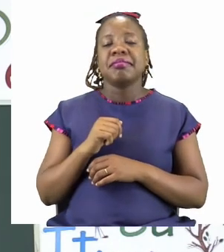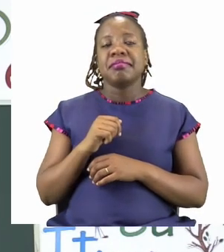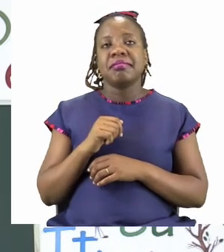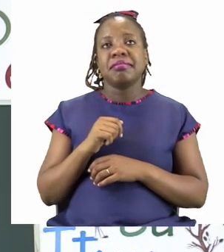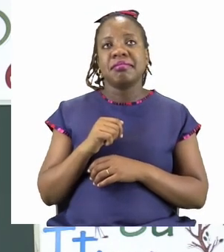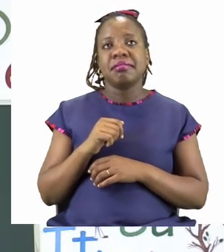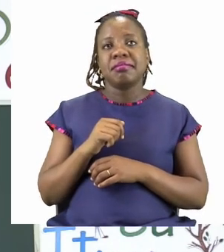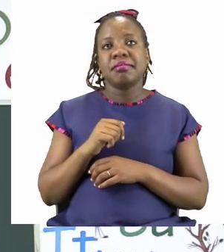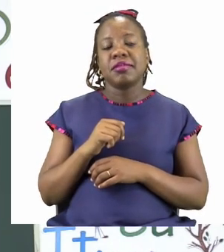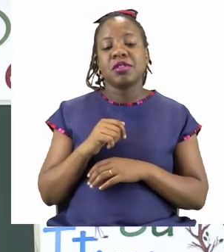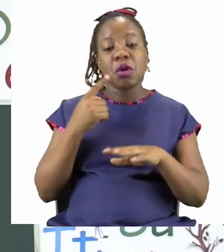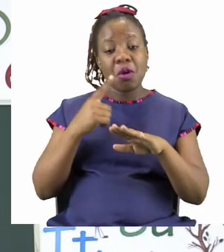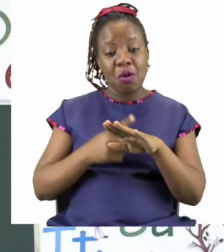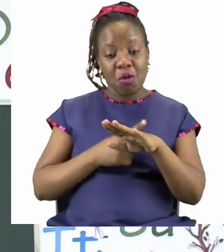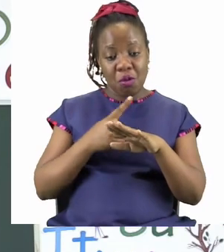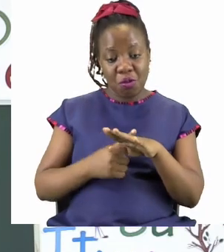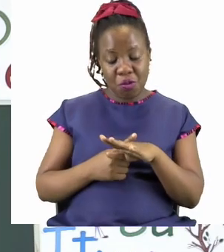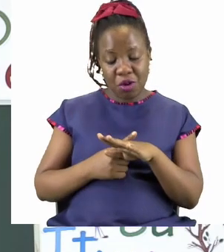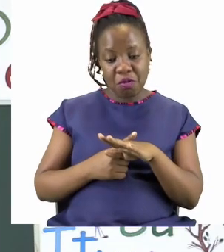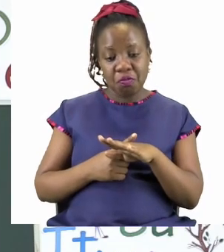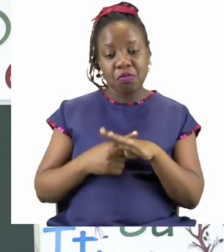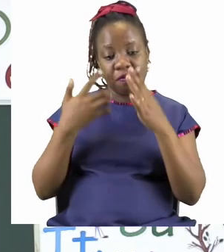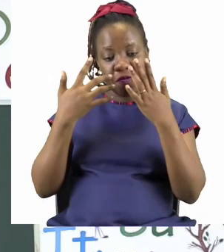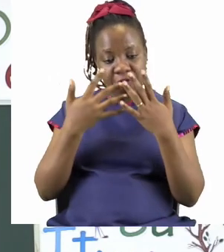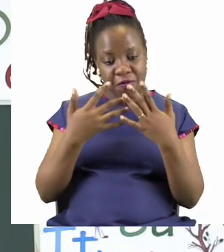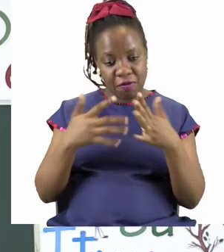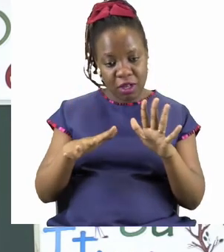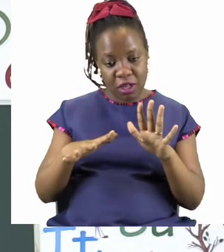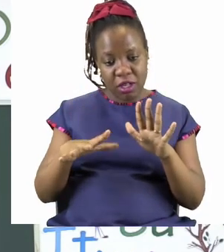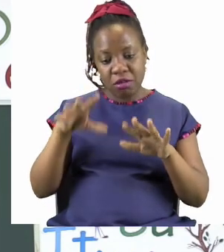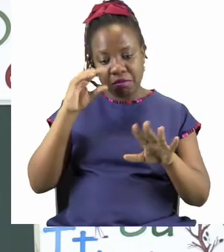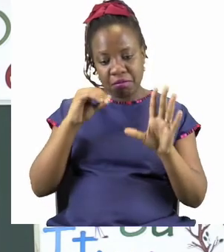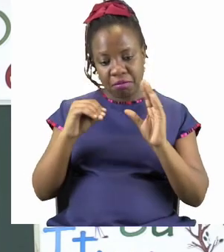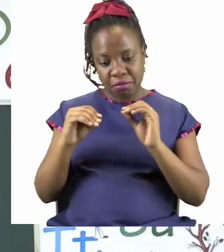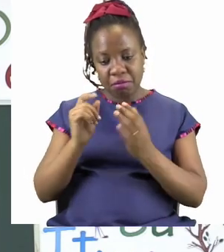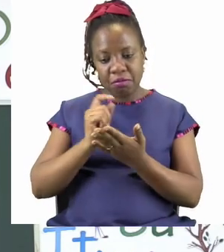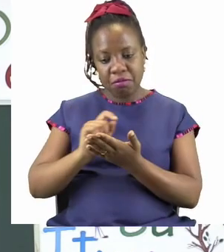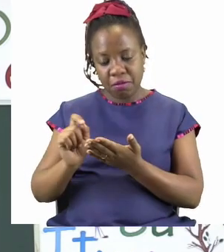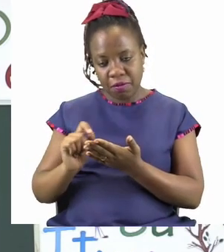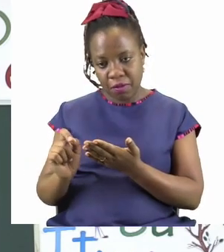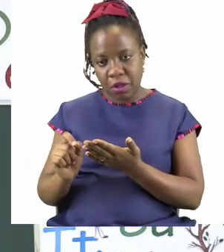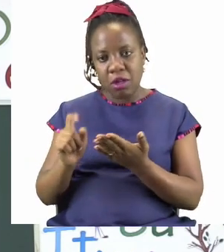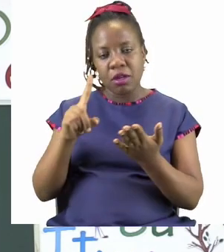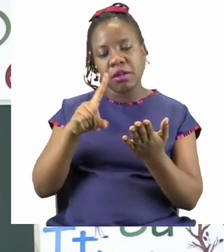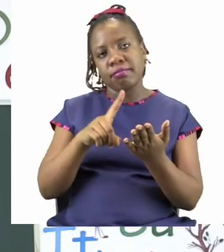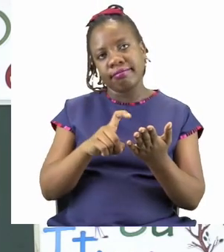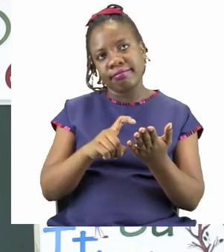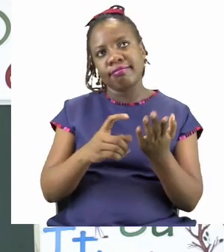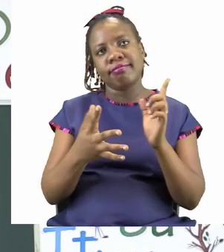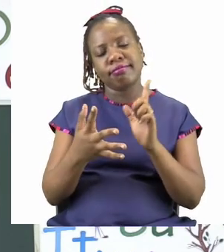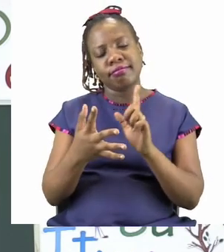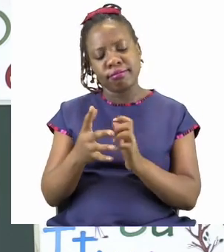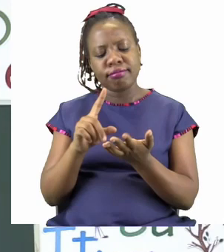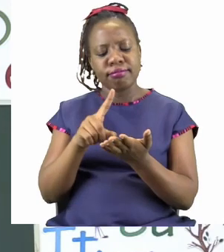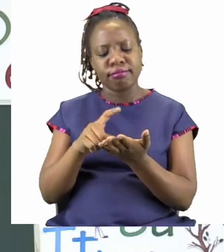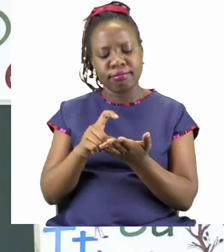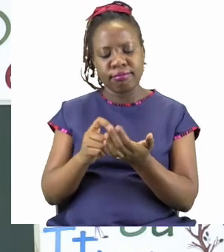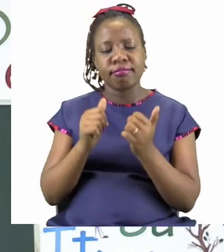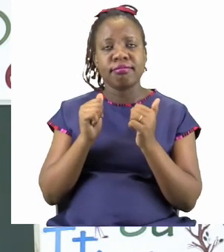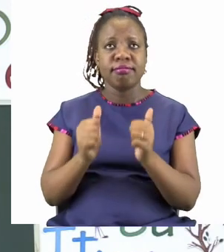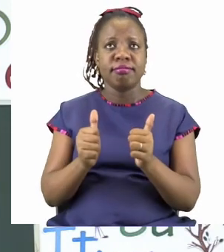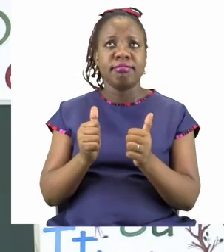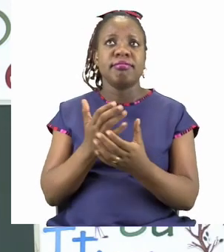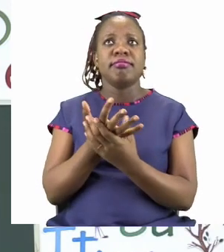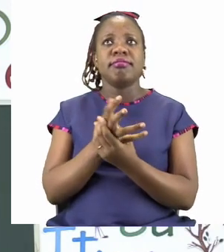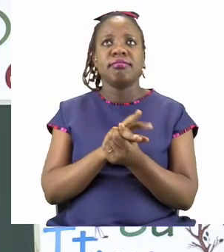girls, before we go, we need to sanitize. Now, let's make sure we put enough sanitizer on our